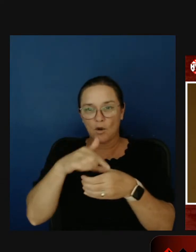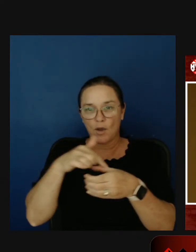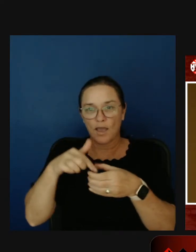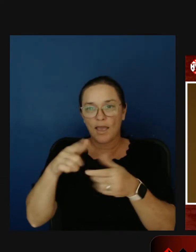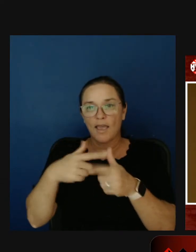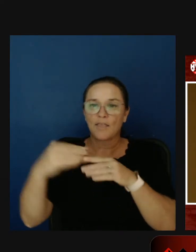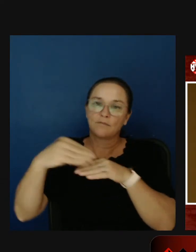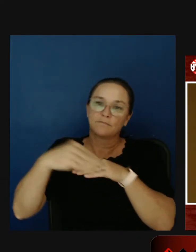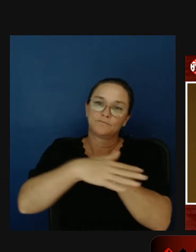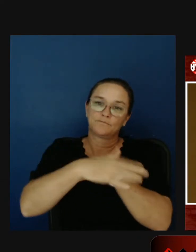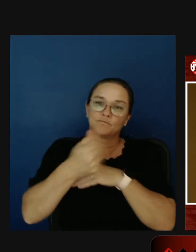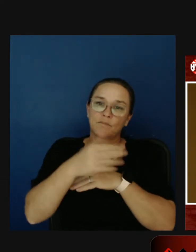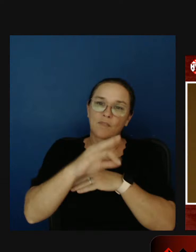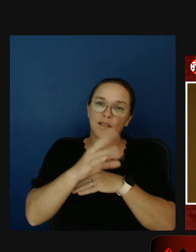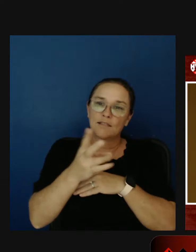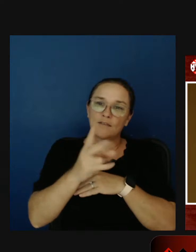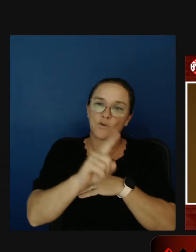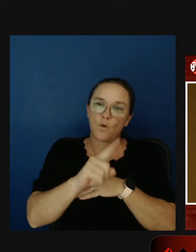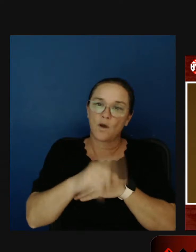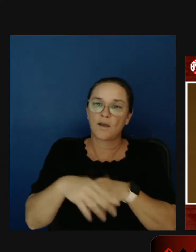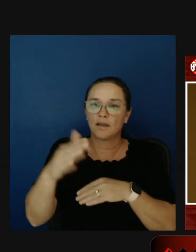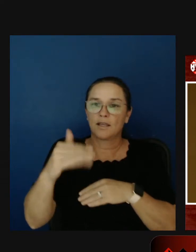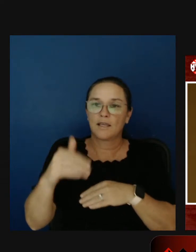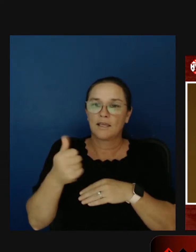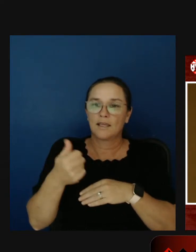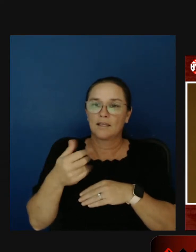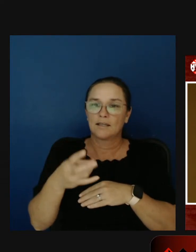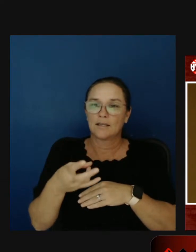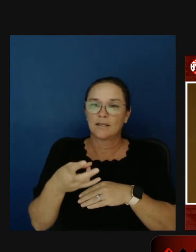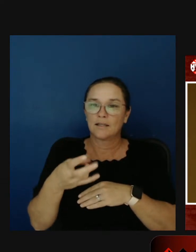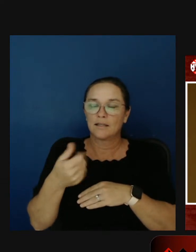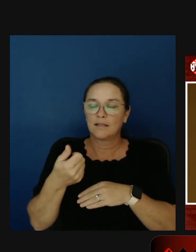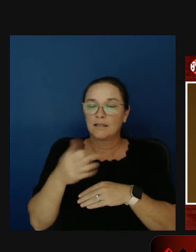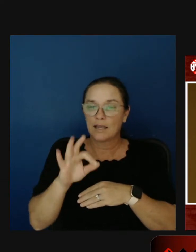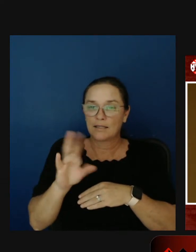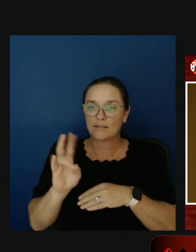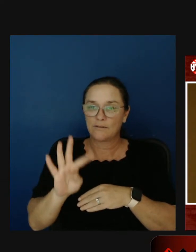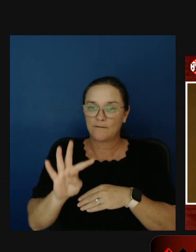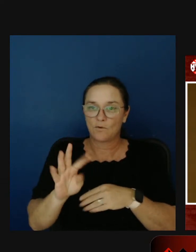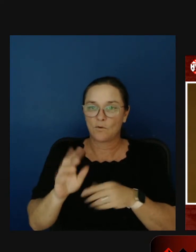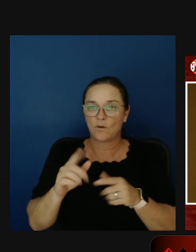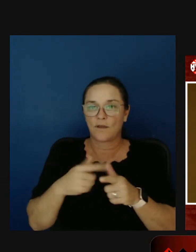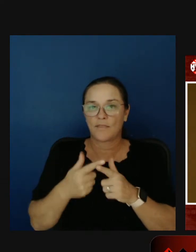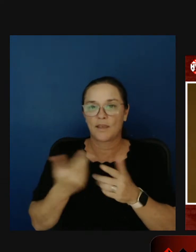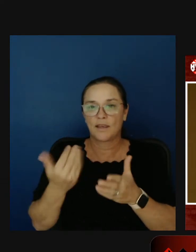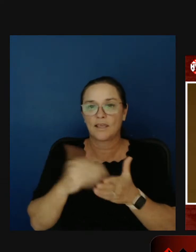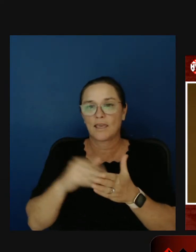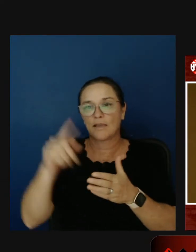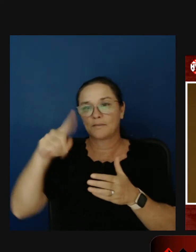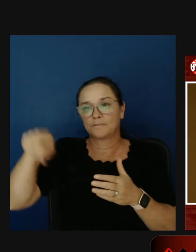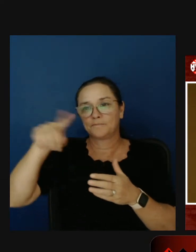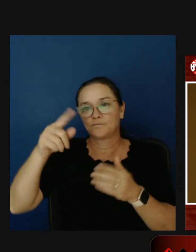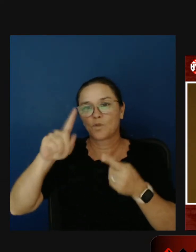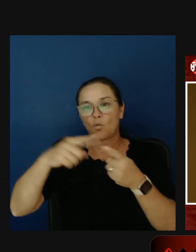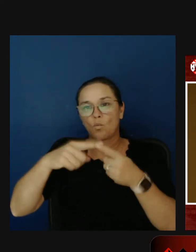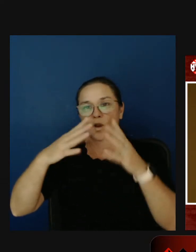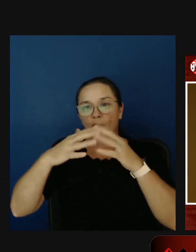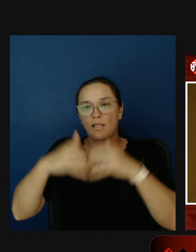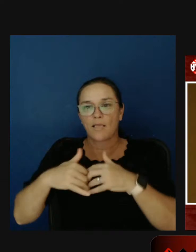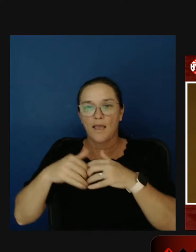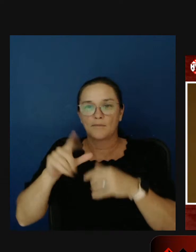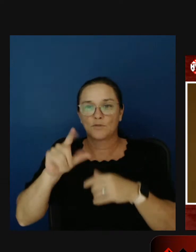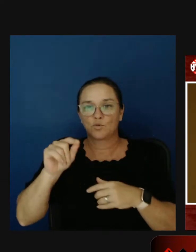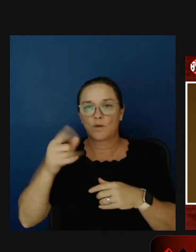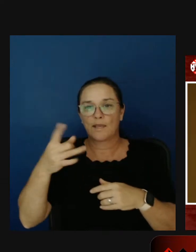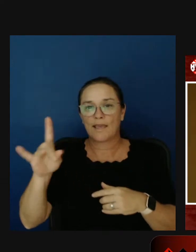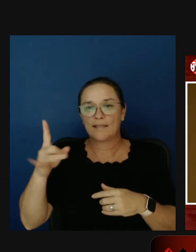1971 flow, 1974, and then again, this is what underwent collapse in 2018